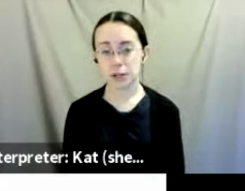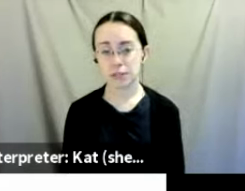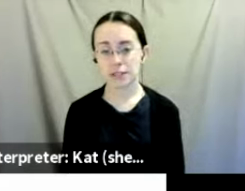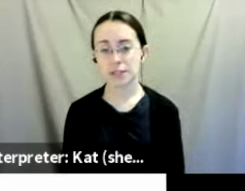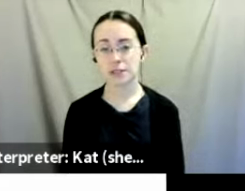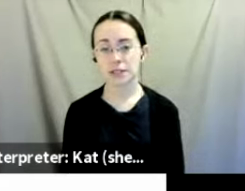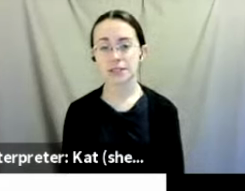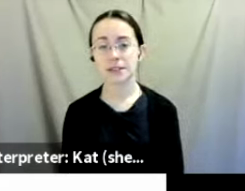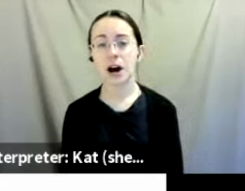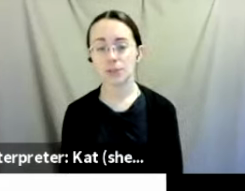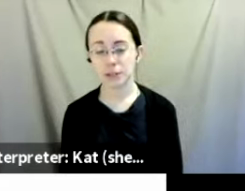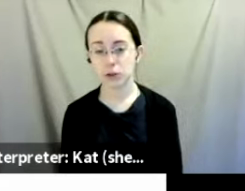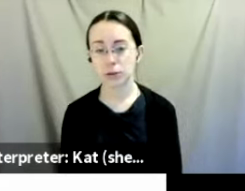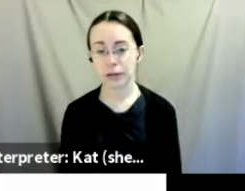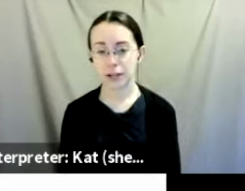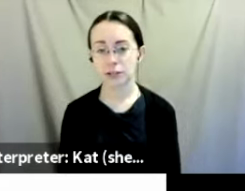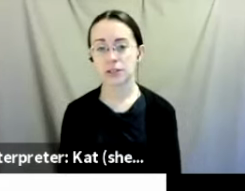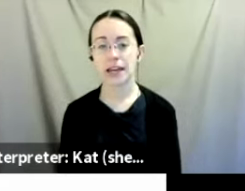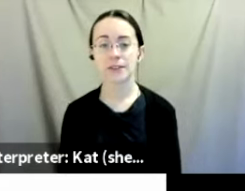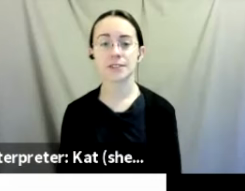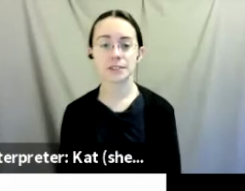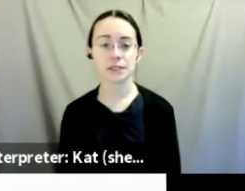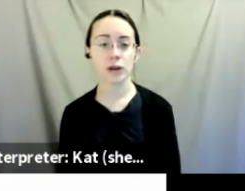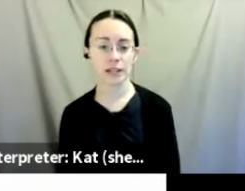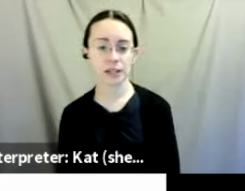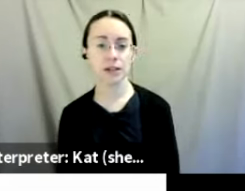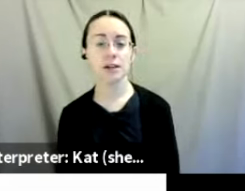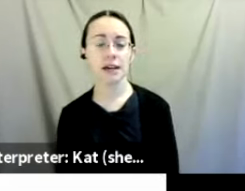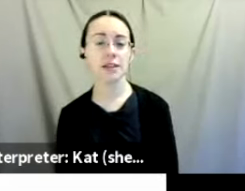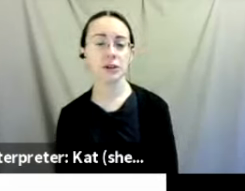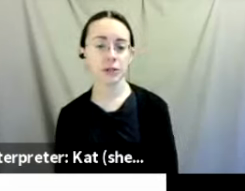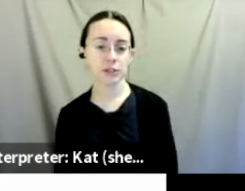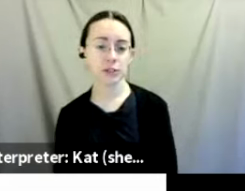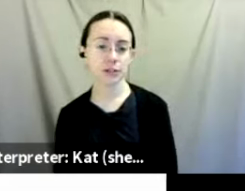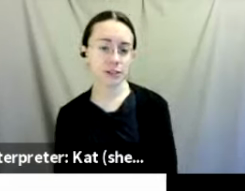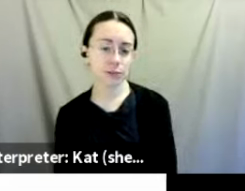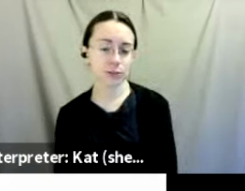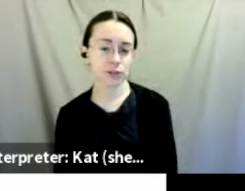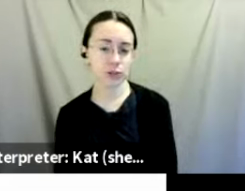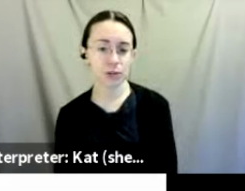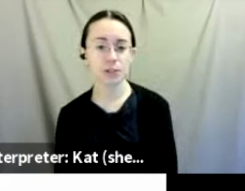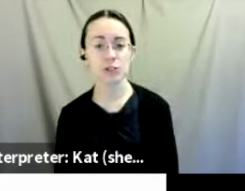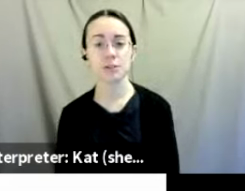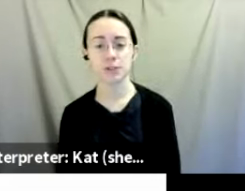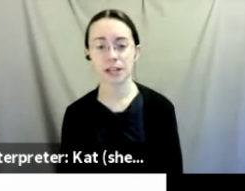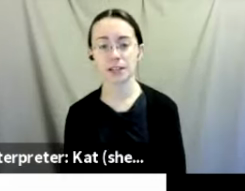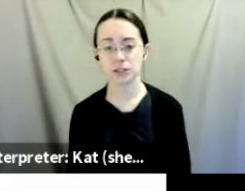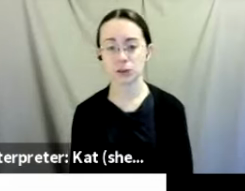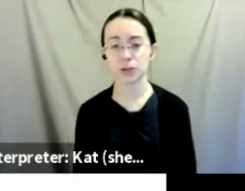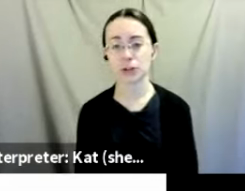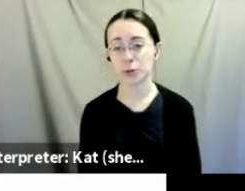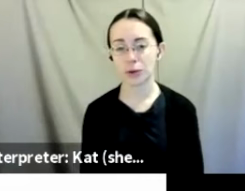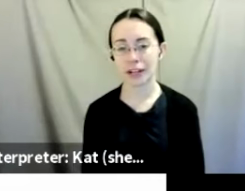emergency department is often more prepared. They have a system ready and they know what to do when a deaf person shows up in terms of getting